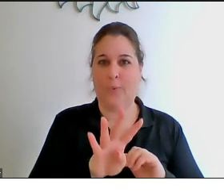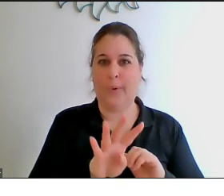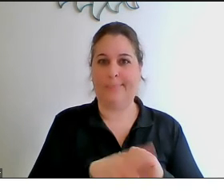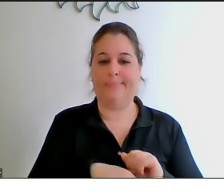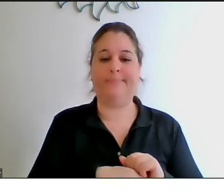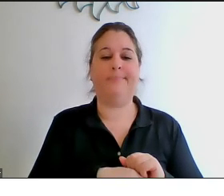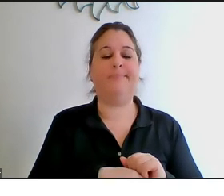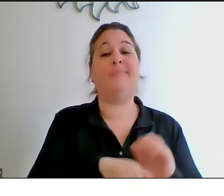equals -4.